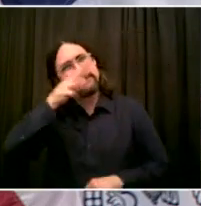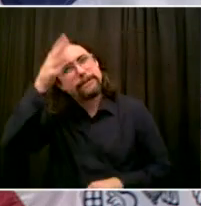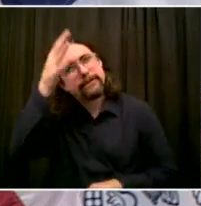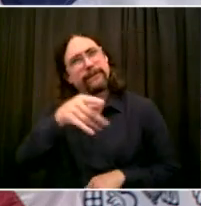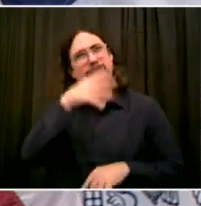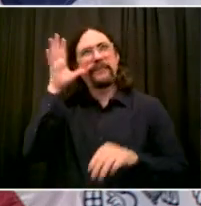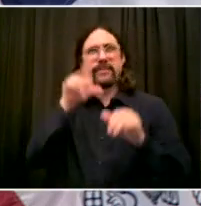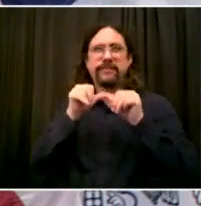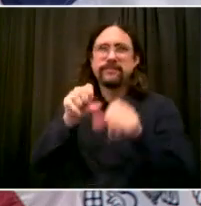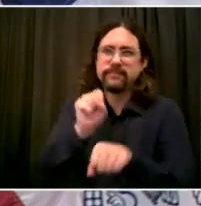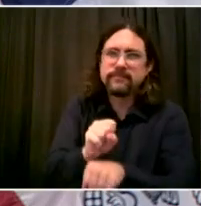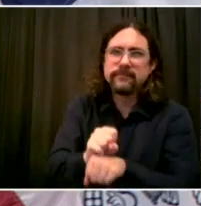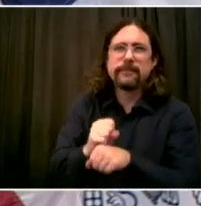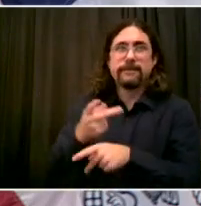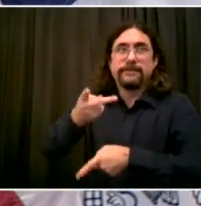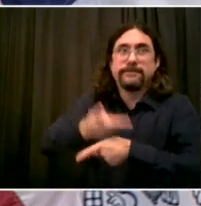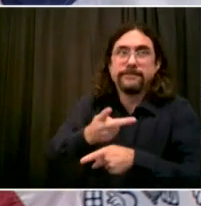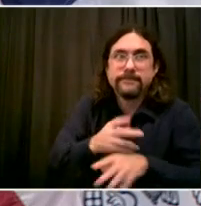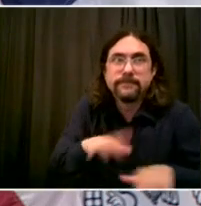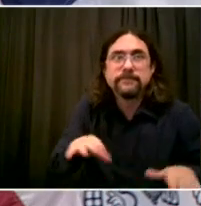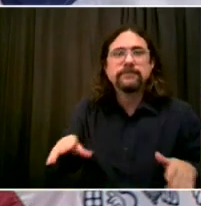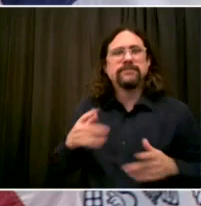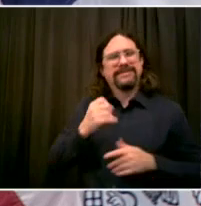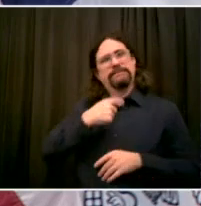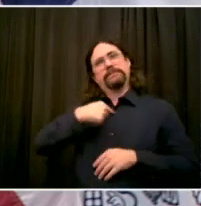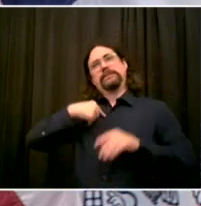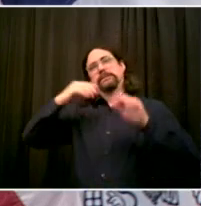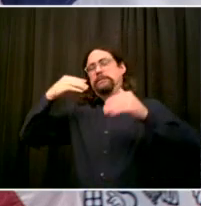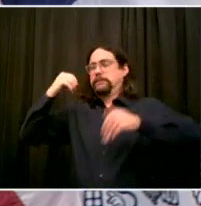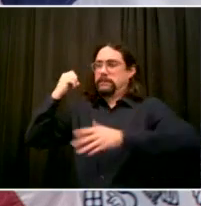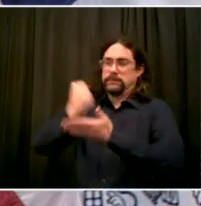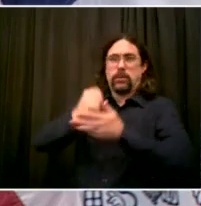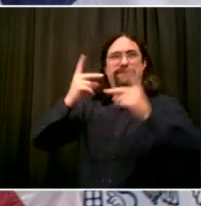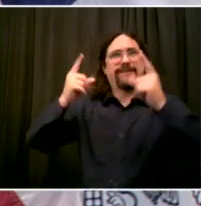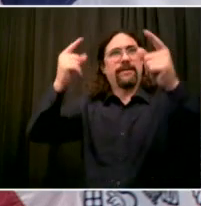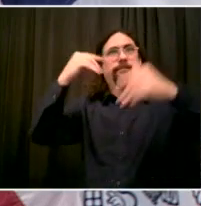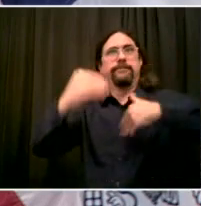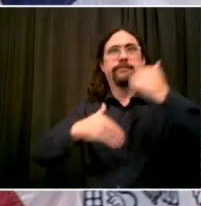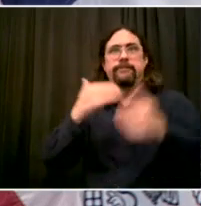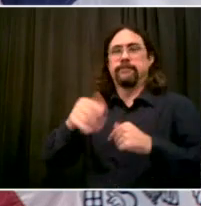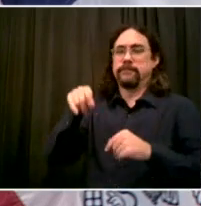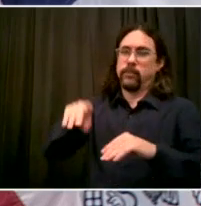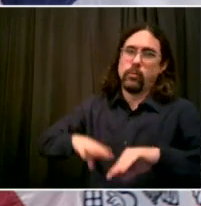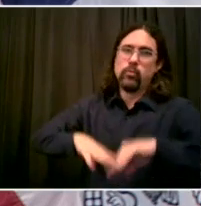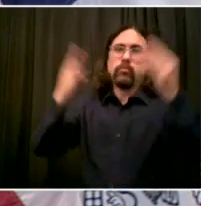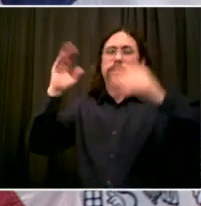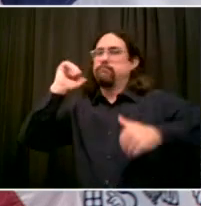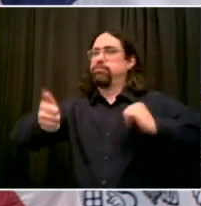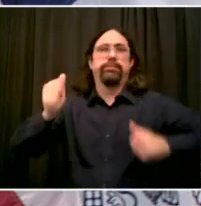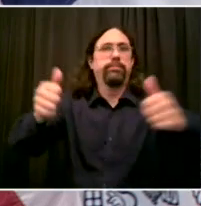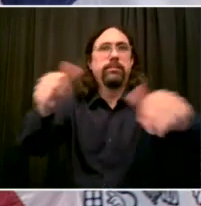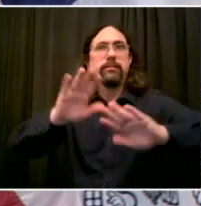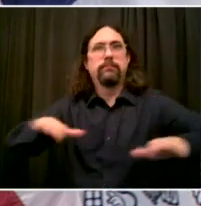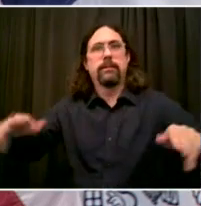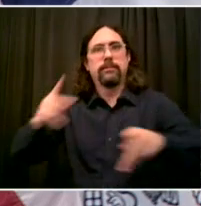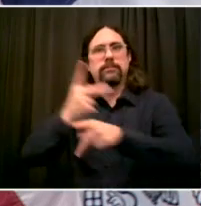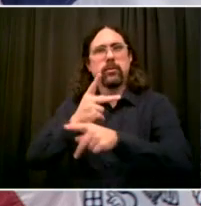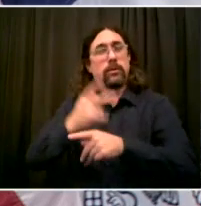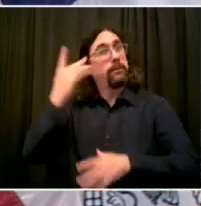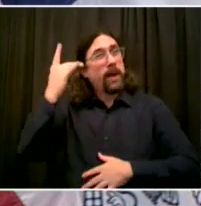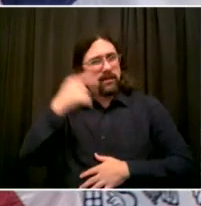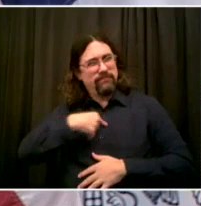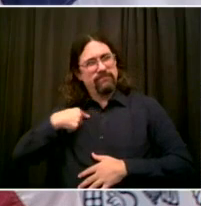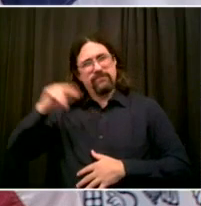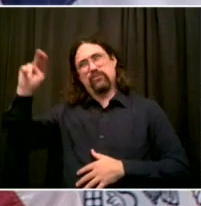And here's where the can-do spirit of the city comes in. The last few weeks, as I said, it became clear a surprising number of parents wanted